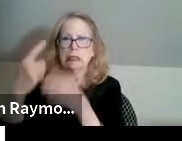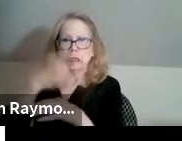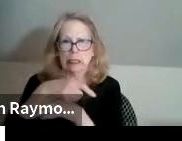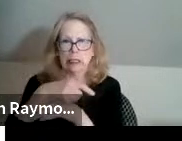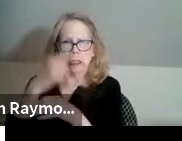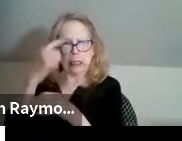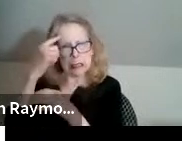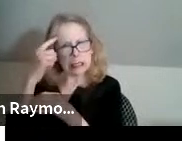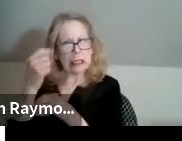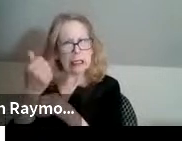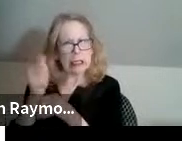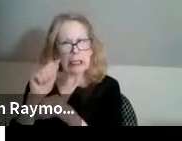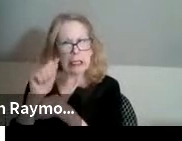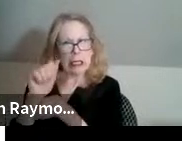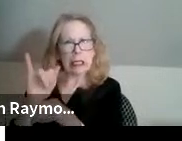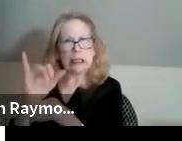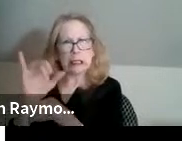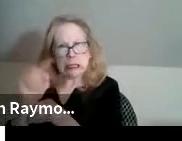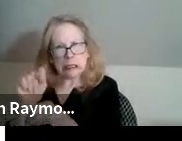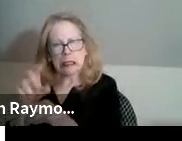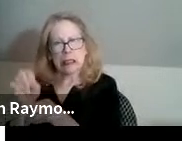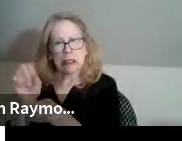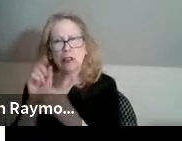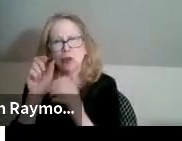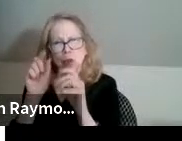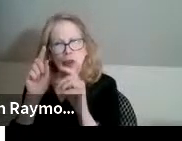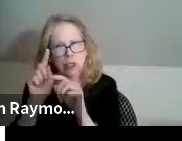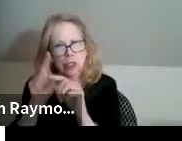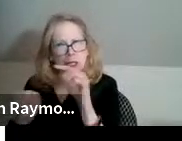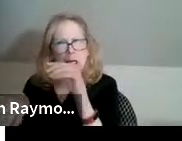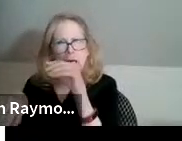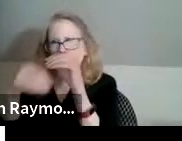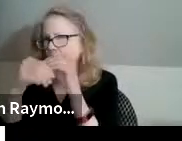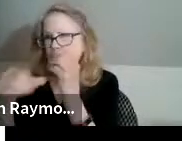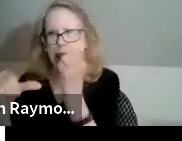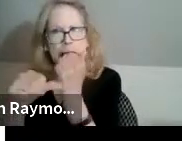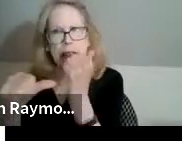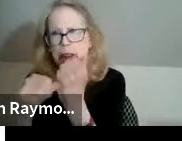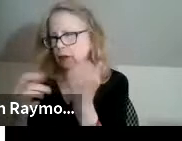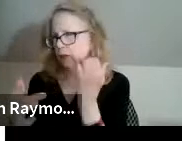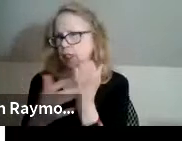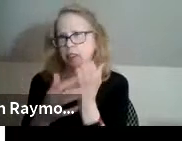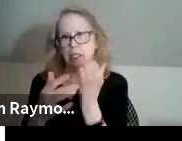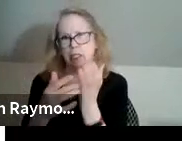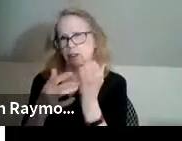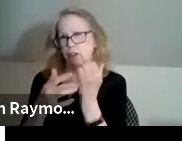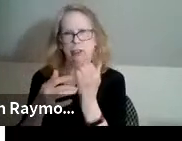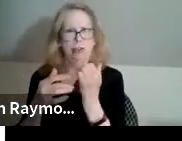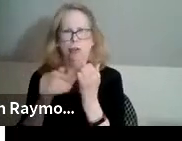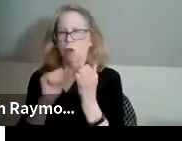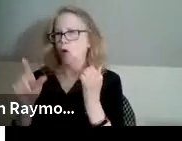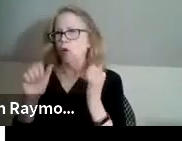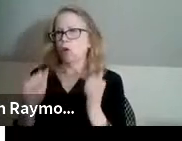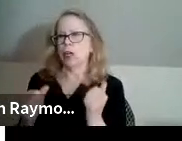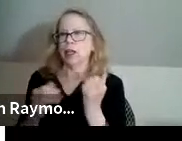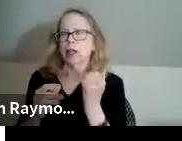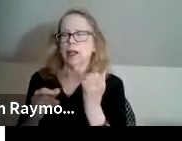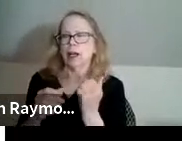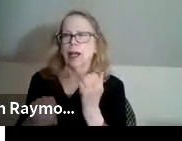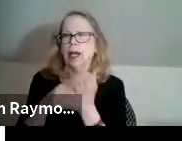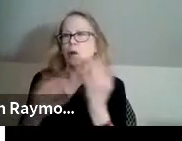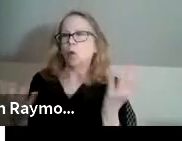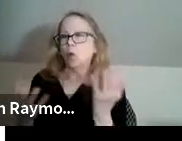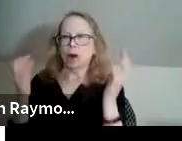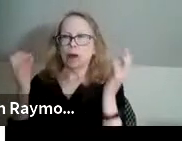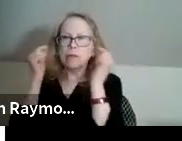Think of any ICT to which you cannot add assistive technology. So all you can add is earphone